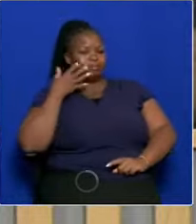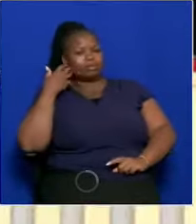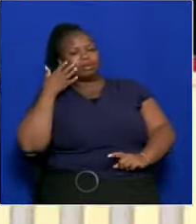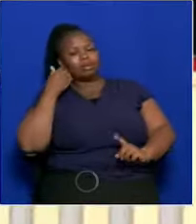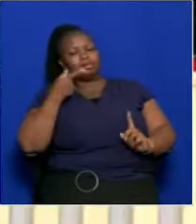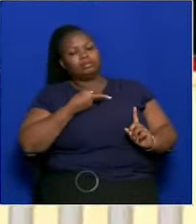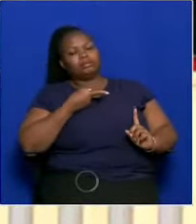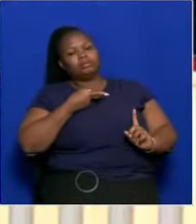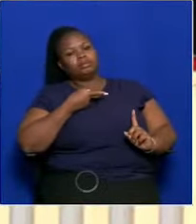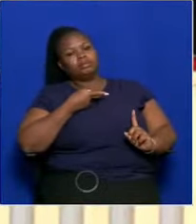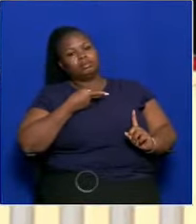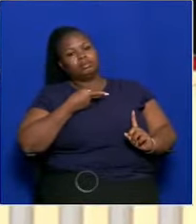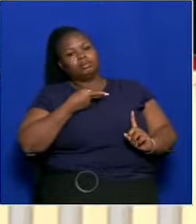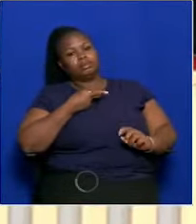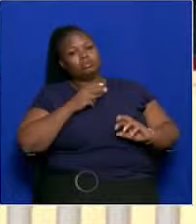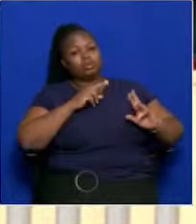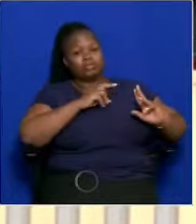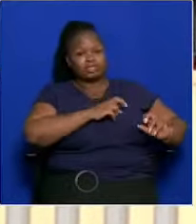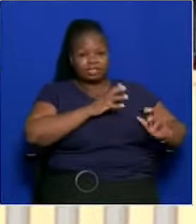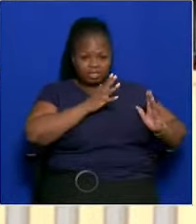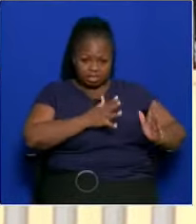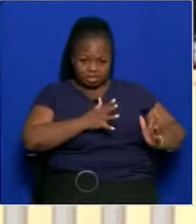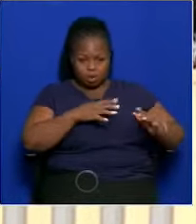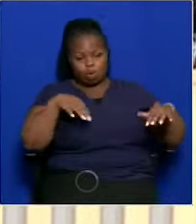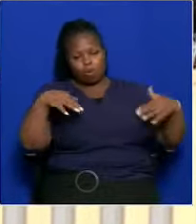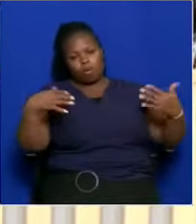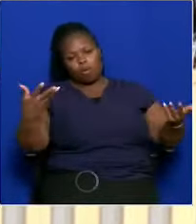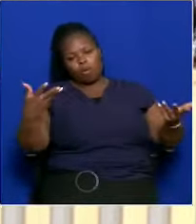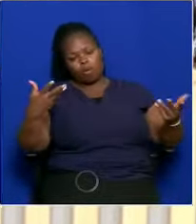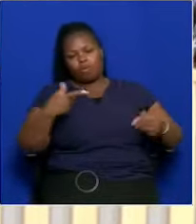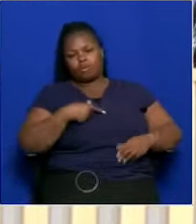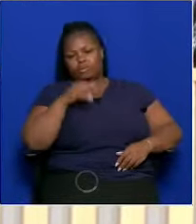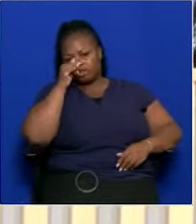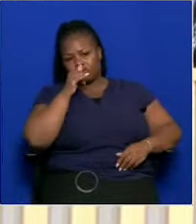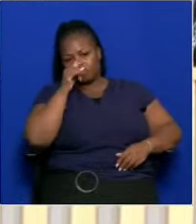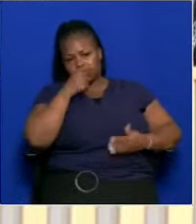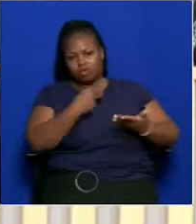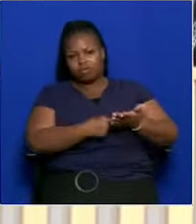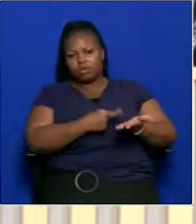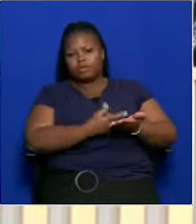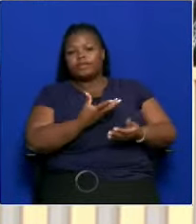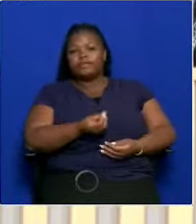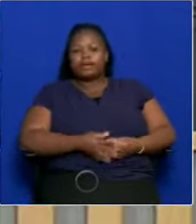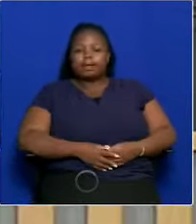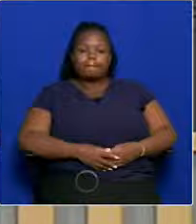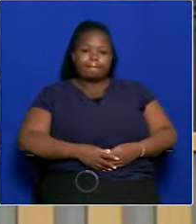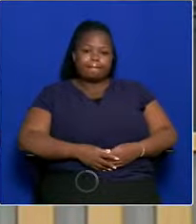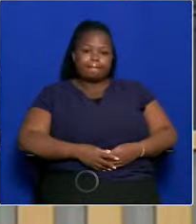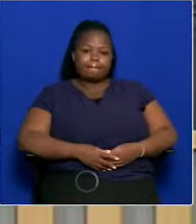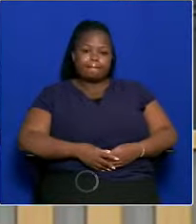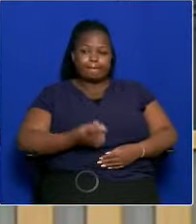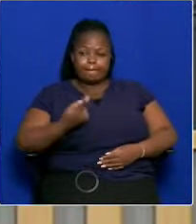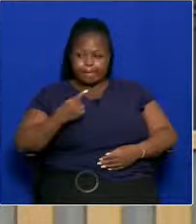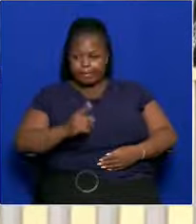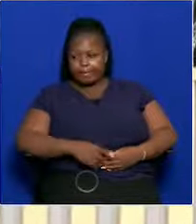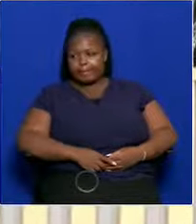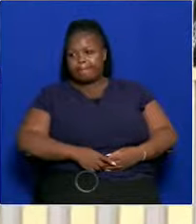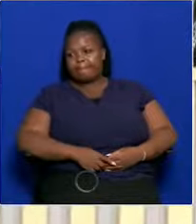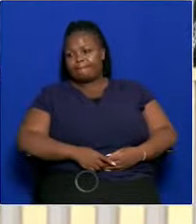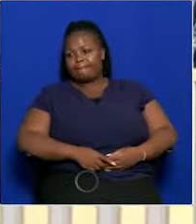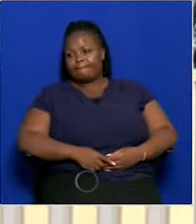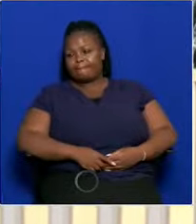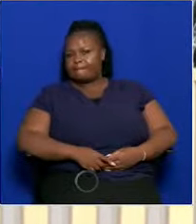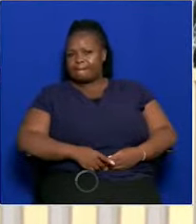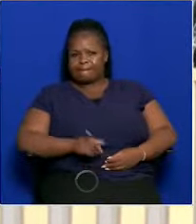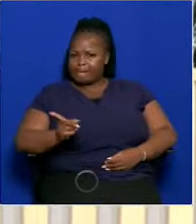being investigated or that he has a criminal record. Correct. And you didn't do any of